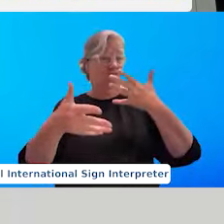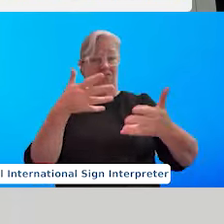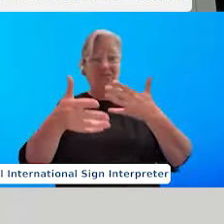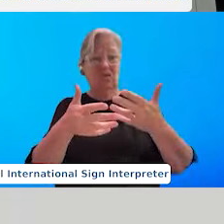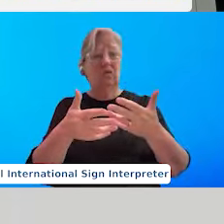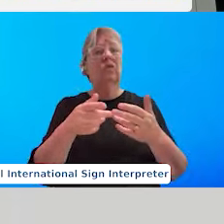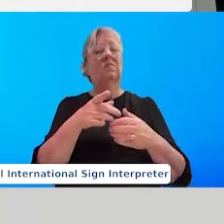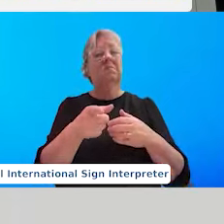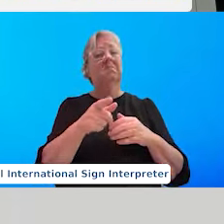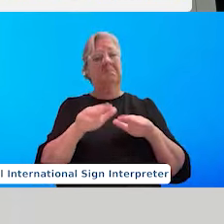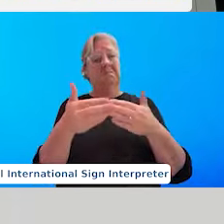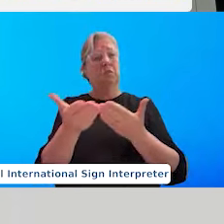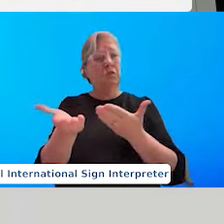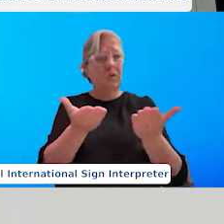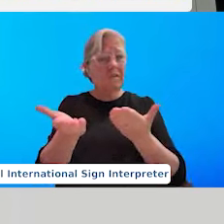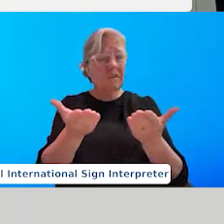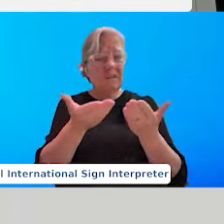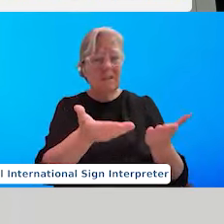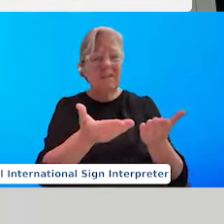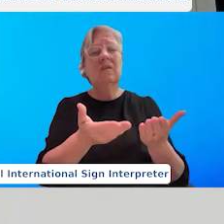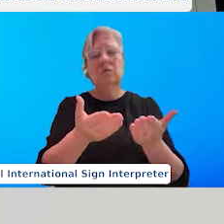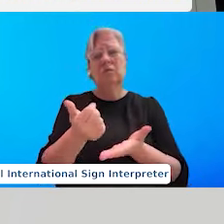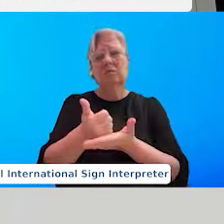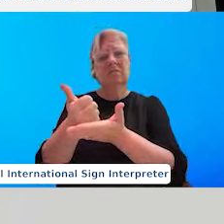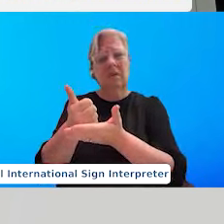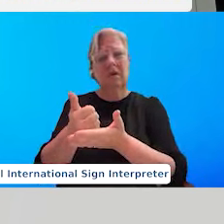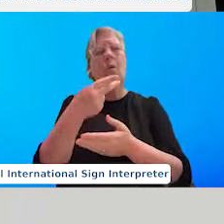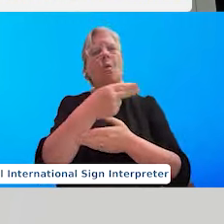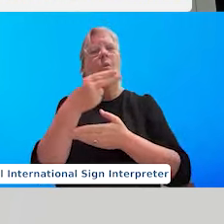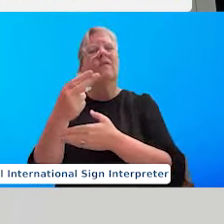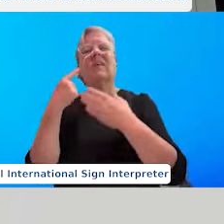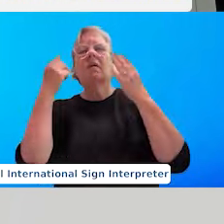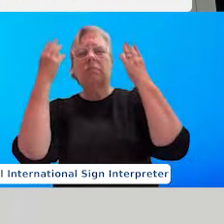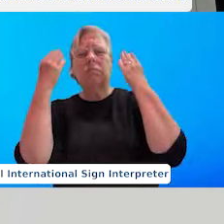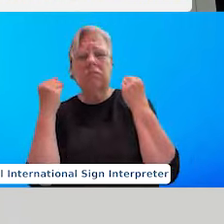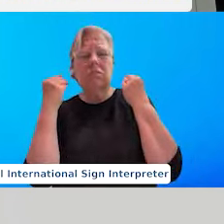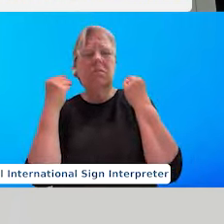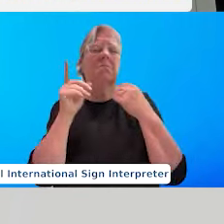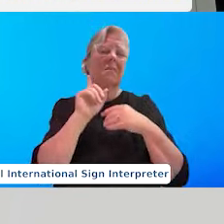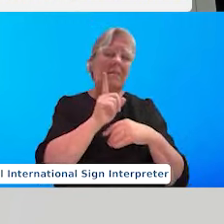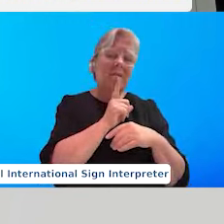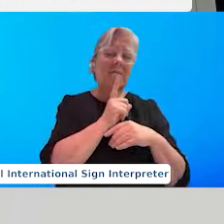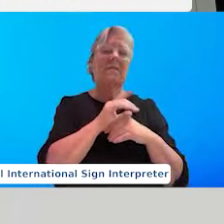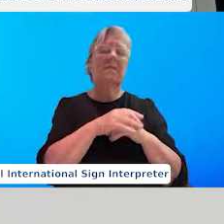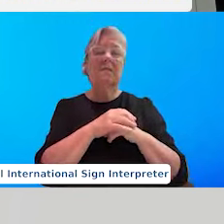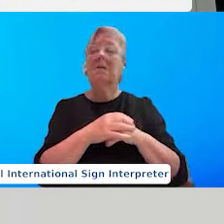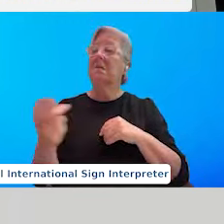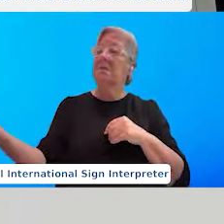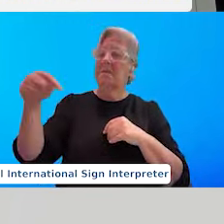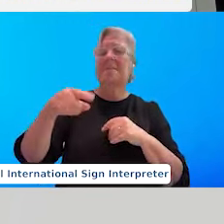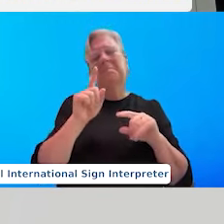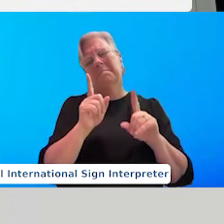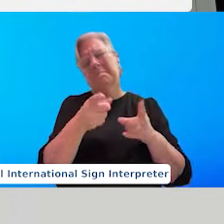the social protection in order to enable them to be independent in the society. We